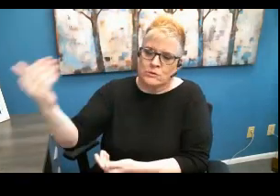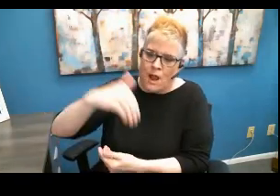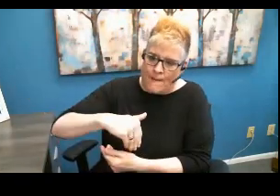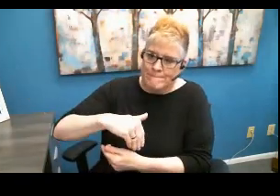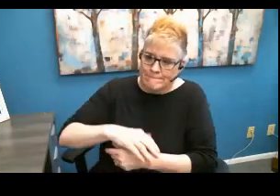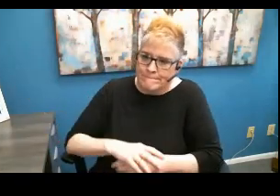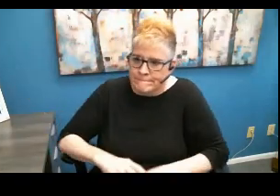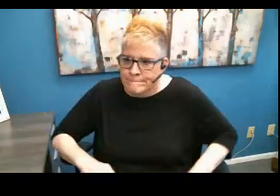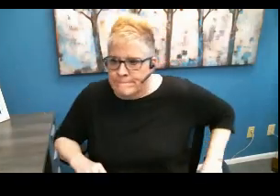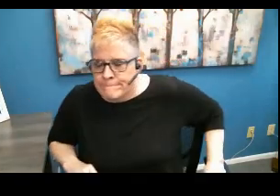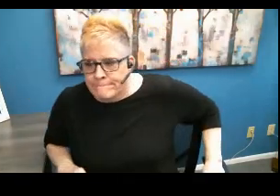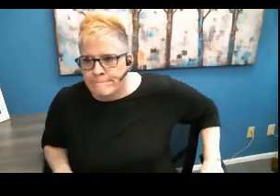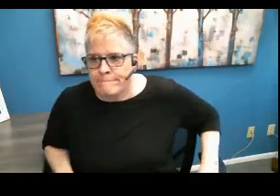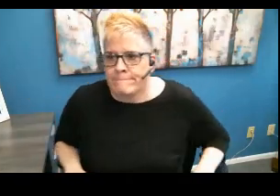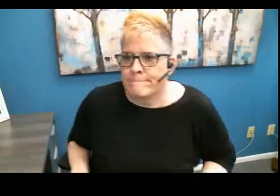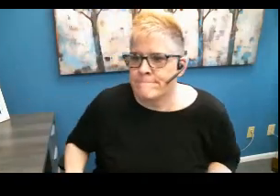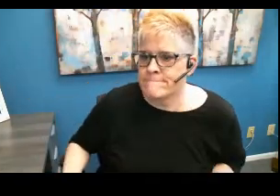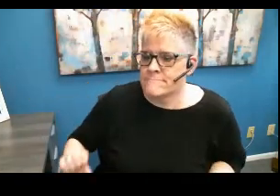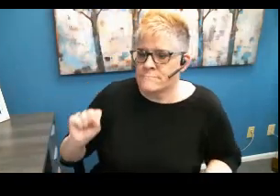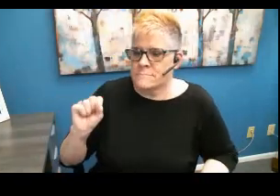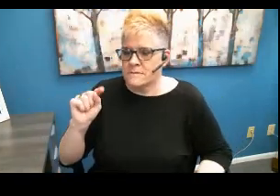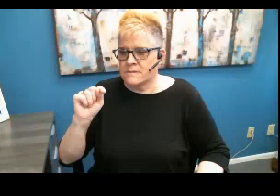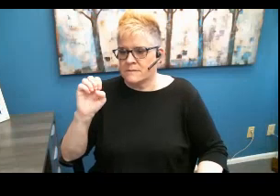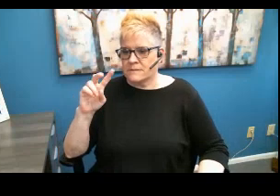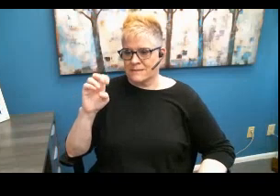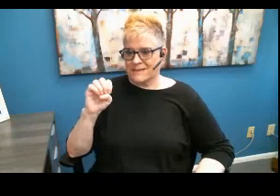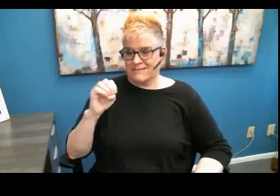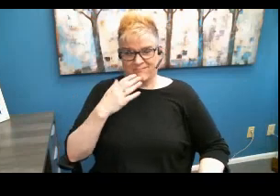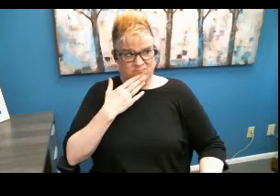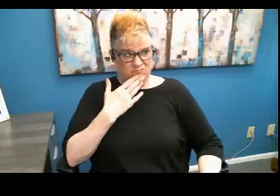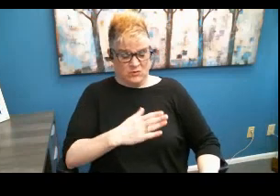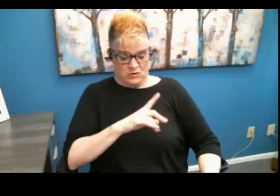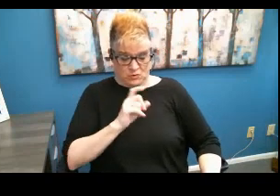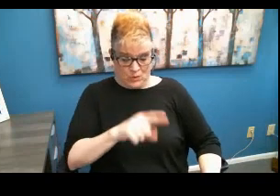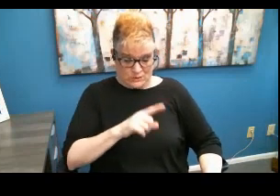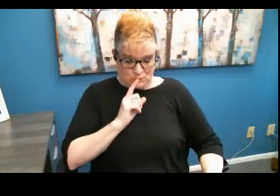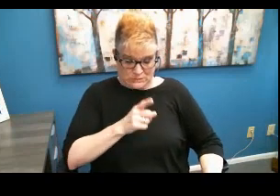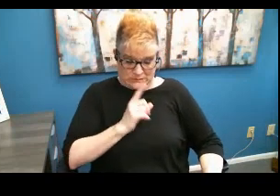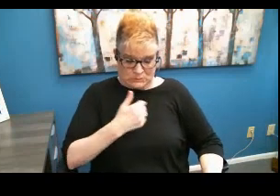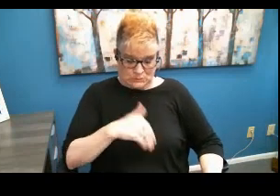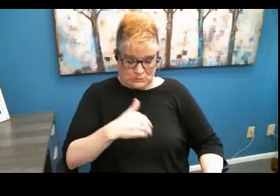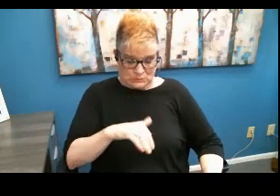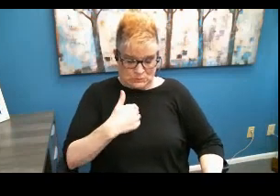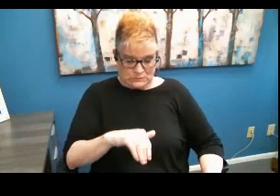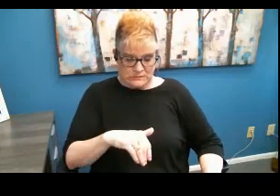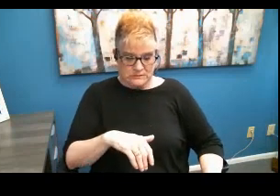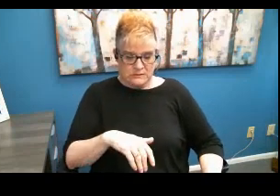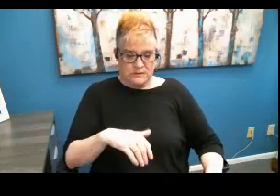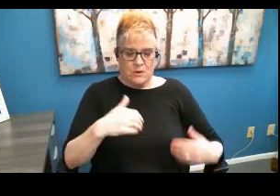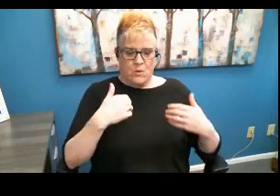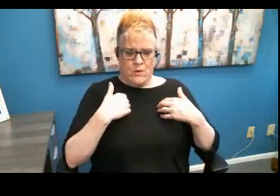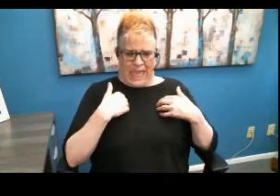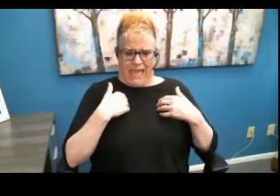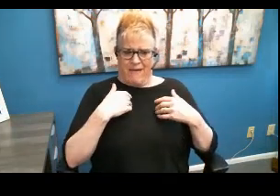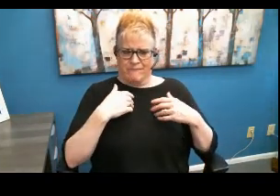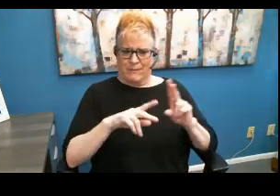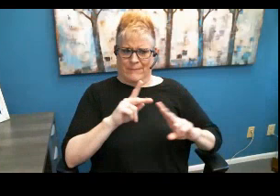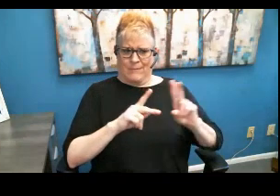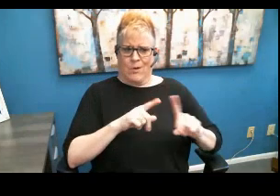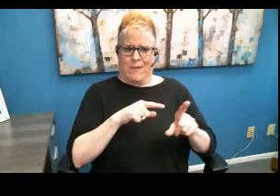timely. Yeah, and that's a really great question, because while we have a fairly large complement of folks, these are very